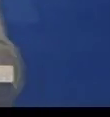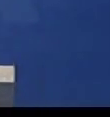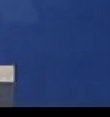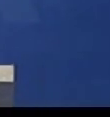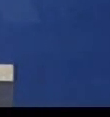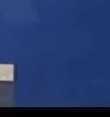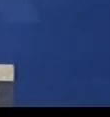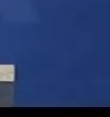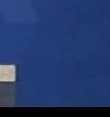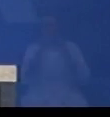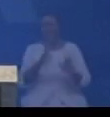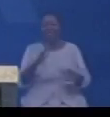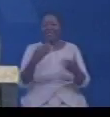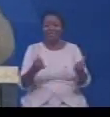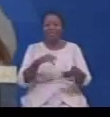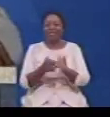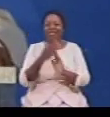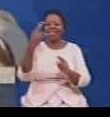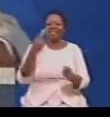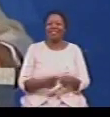You are blessed already.